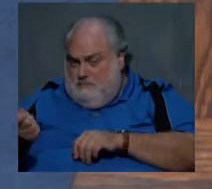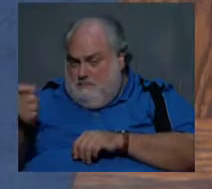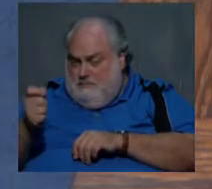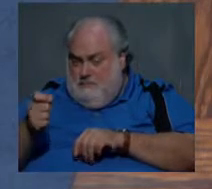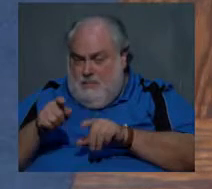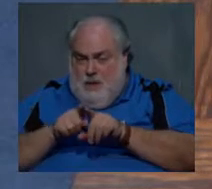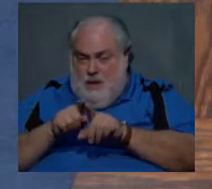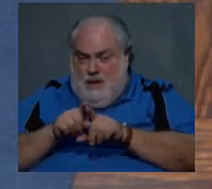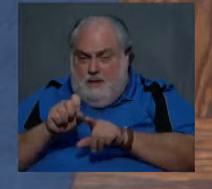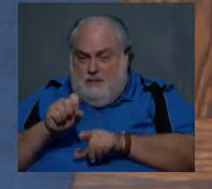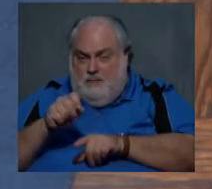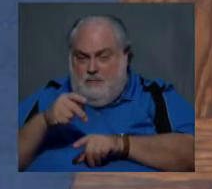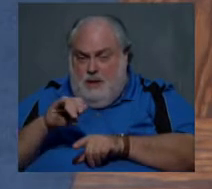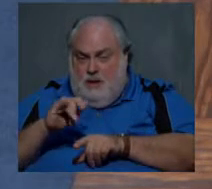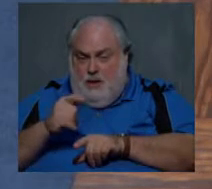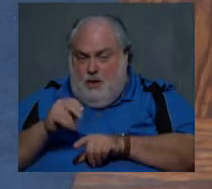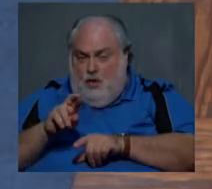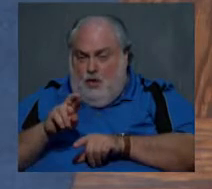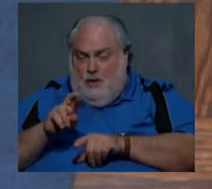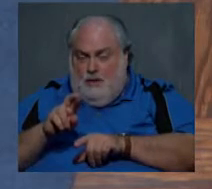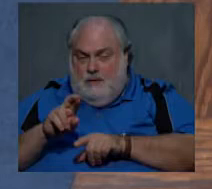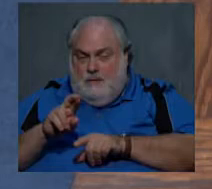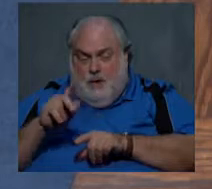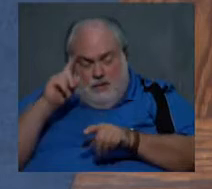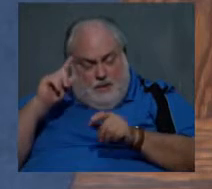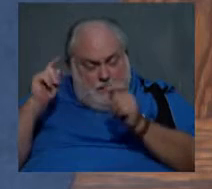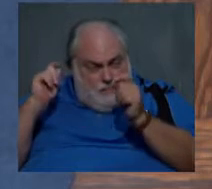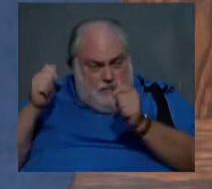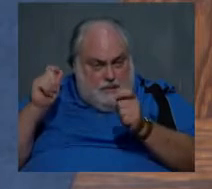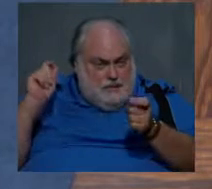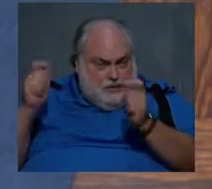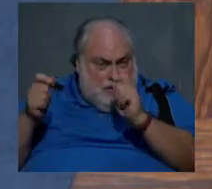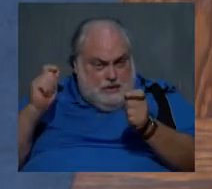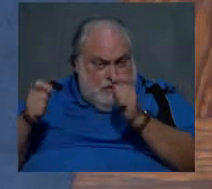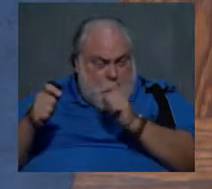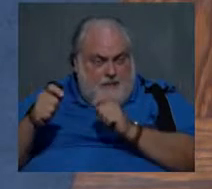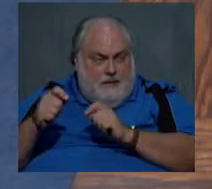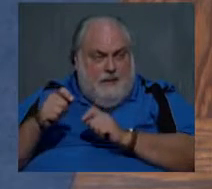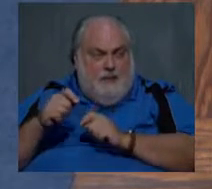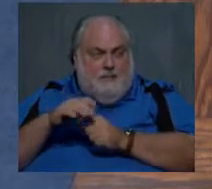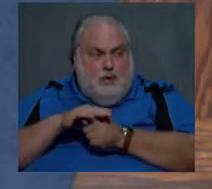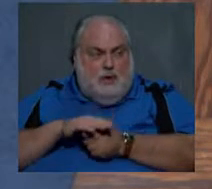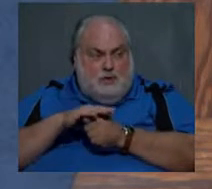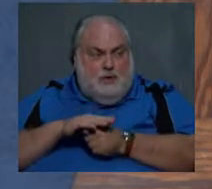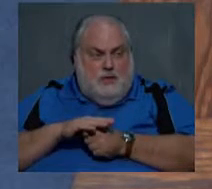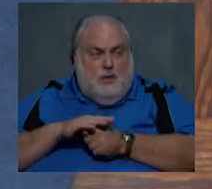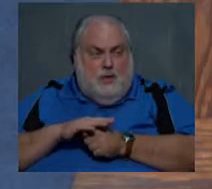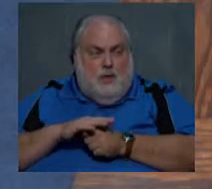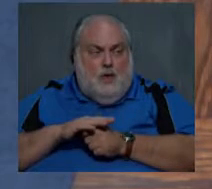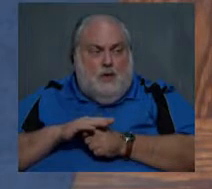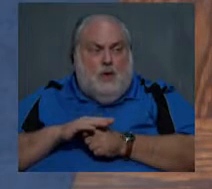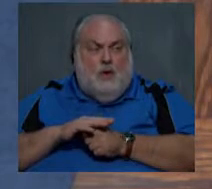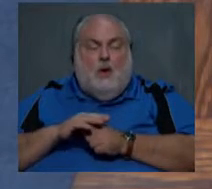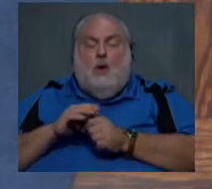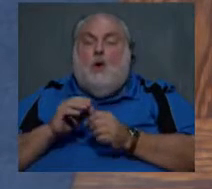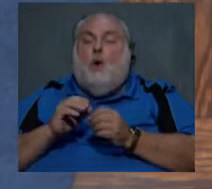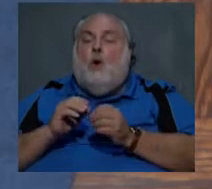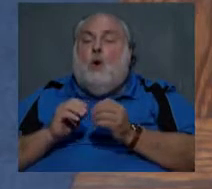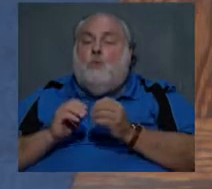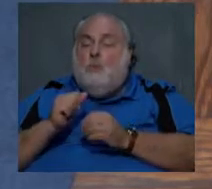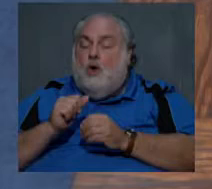my sprinkler system blown because of the abrupt changes in pressure. Last summer, I had to water most of the stuff by hand